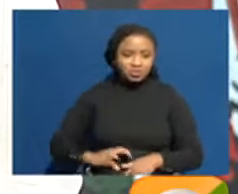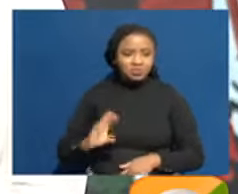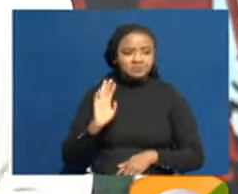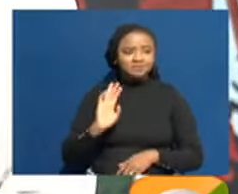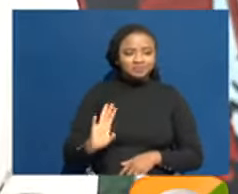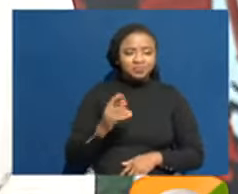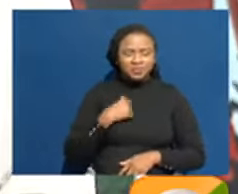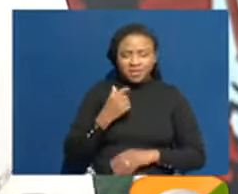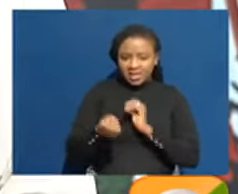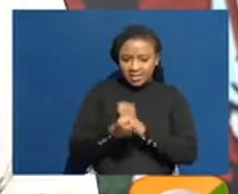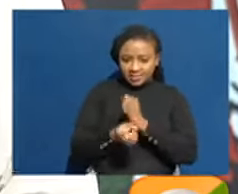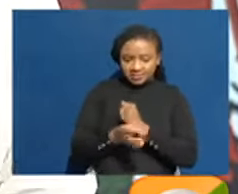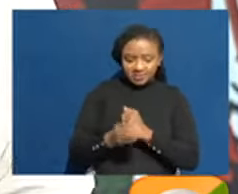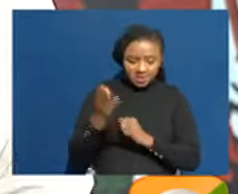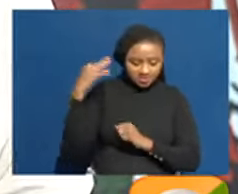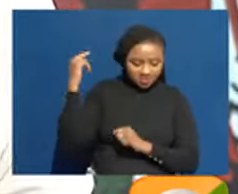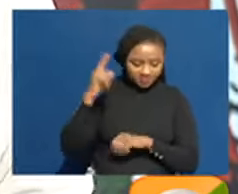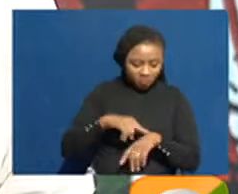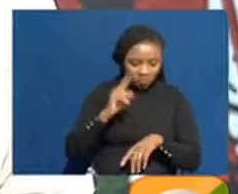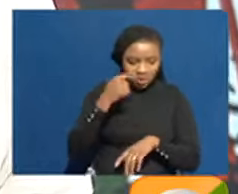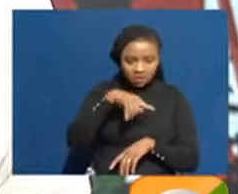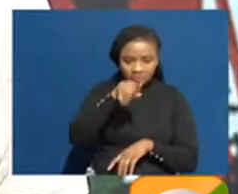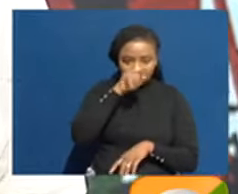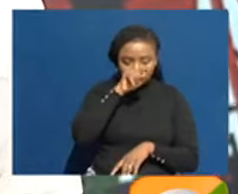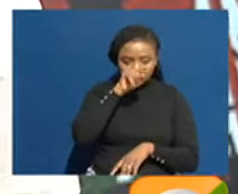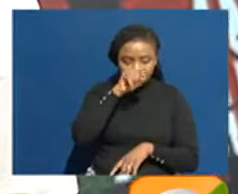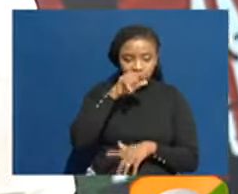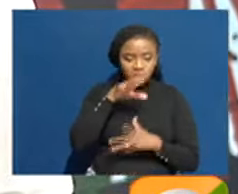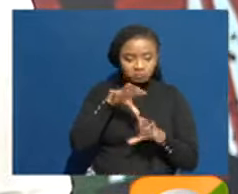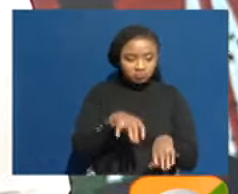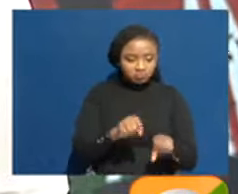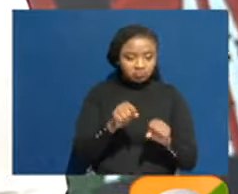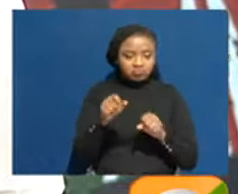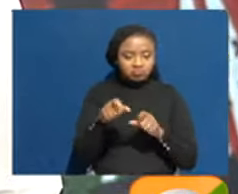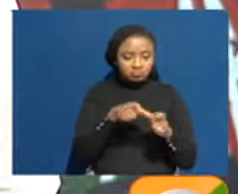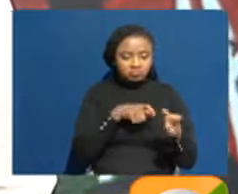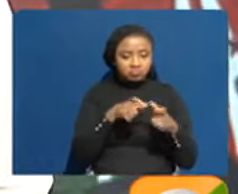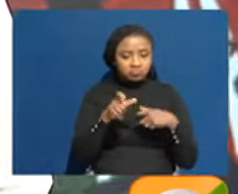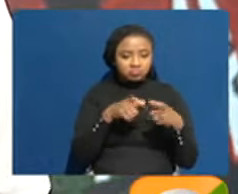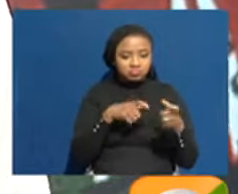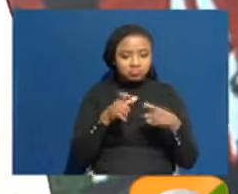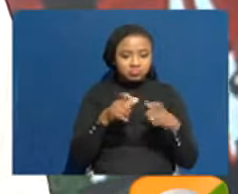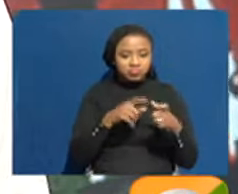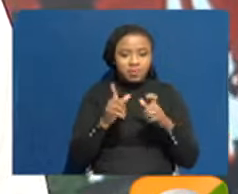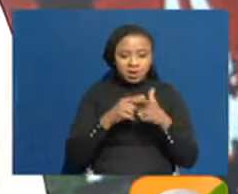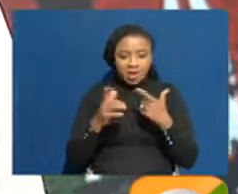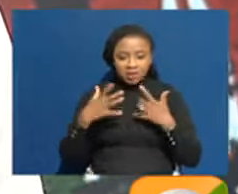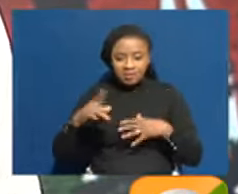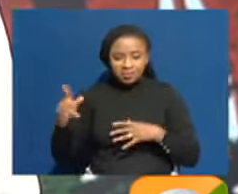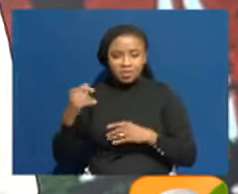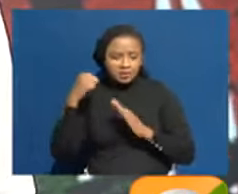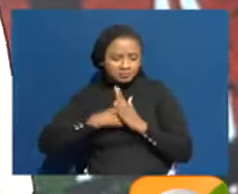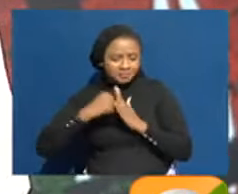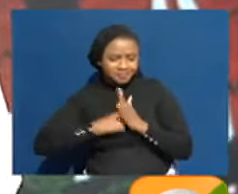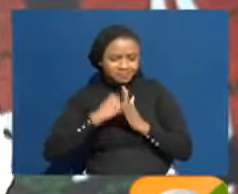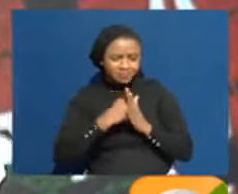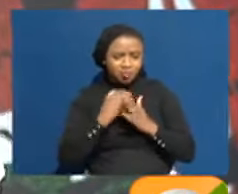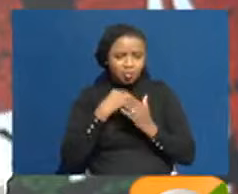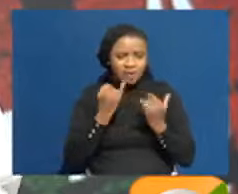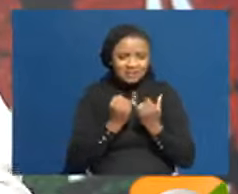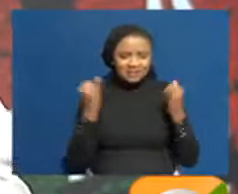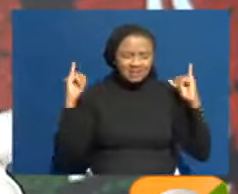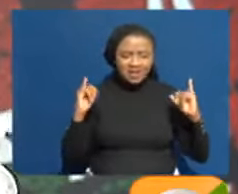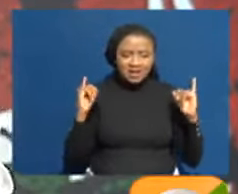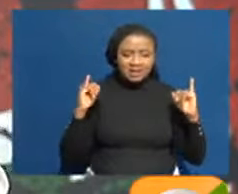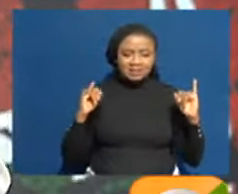constitution. When the colonialists were, when the nationalists were fighting for independence, there